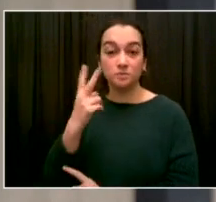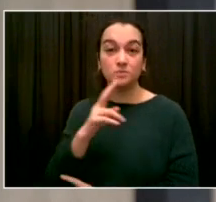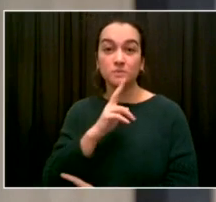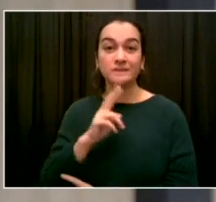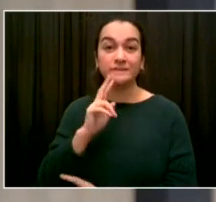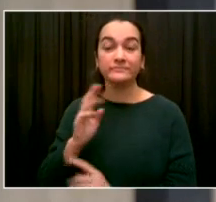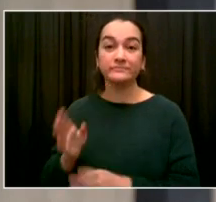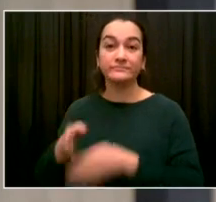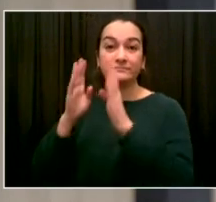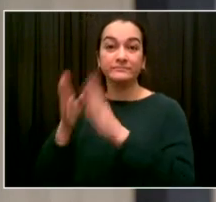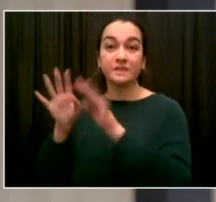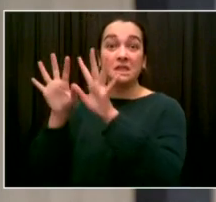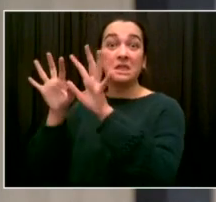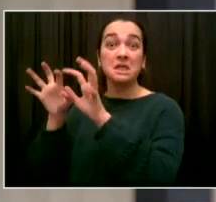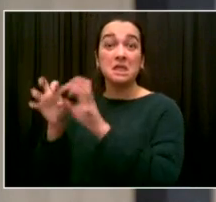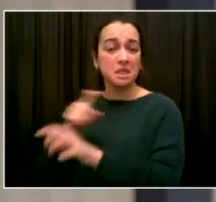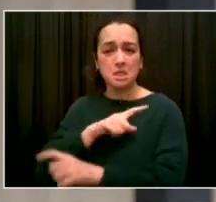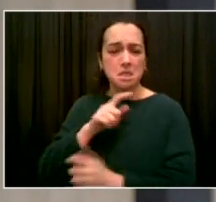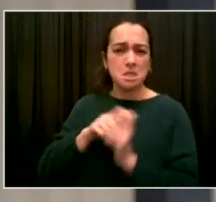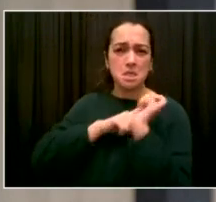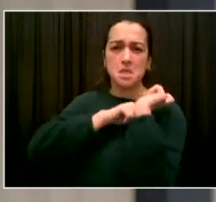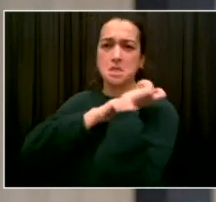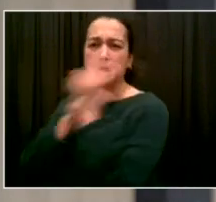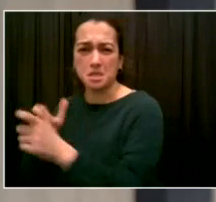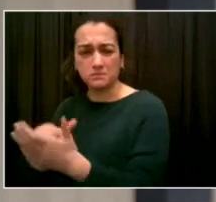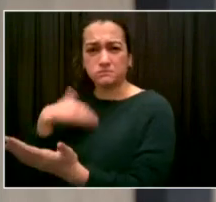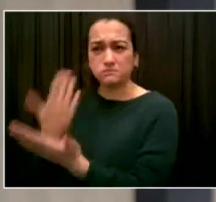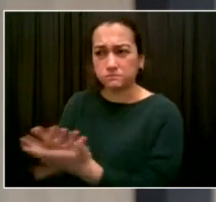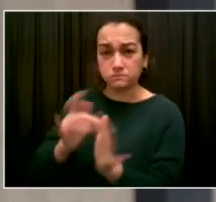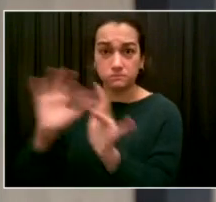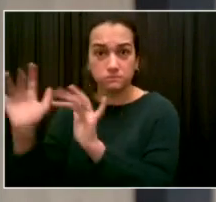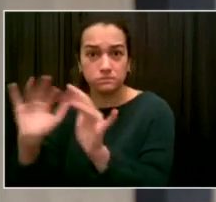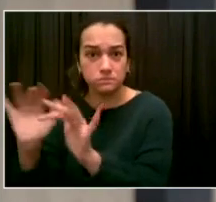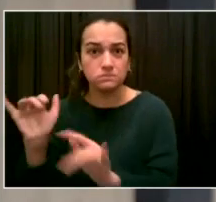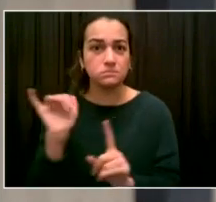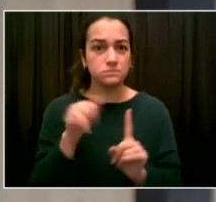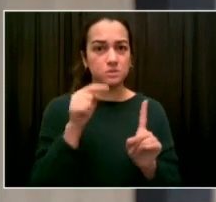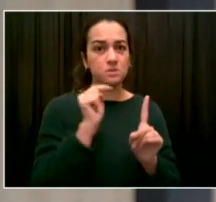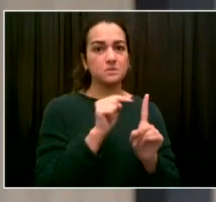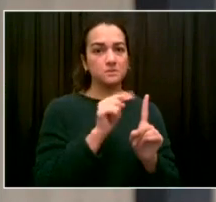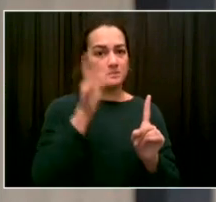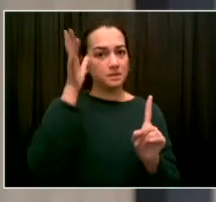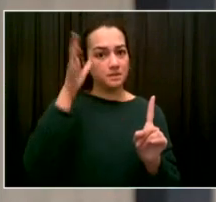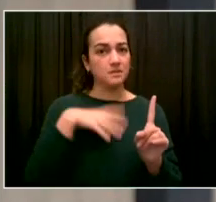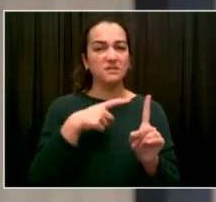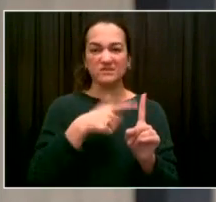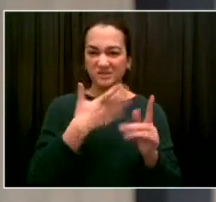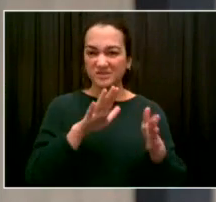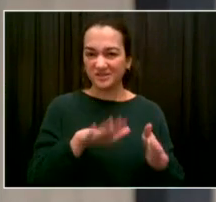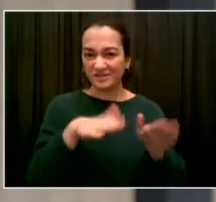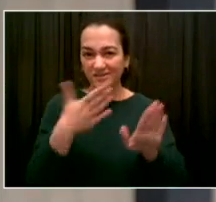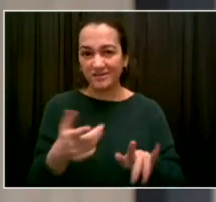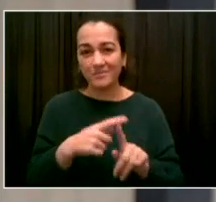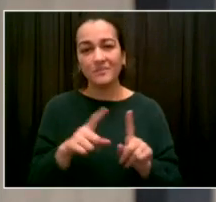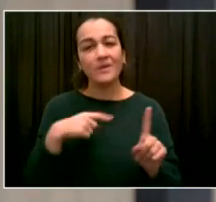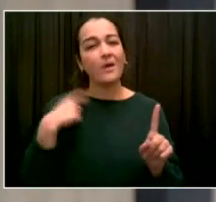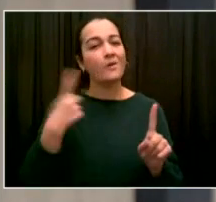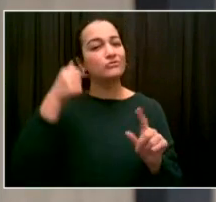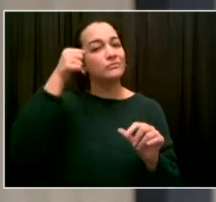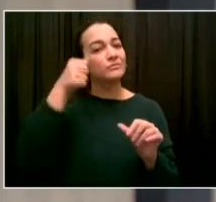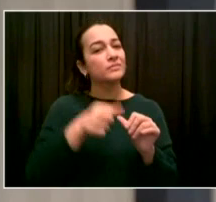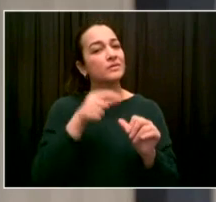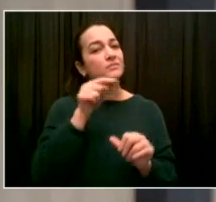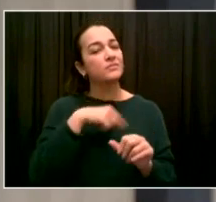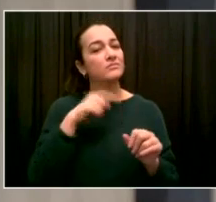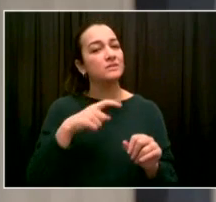lungs, that's what I love to do. That's what gives me joy and satisfaction, the love of this the greatest